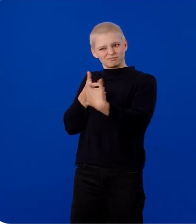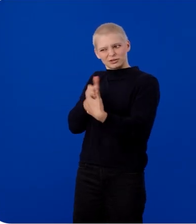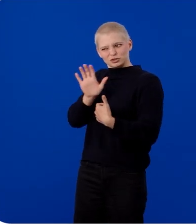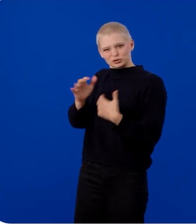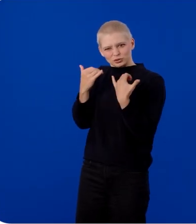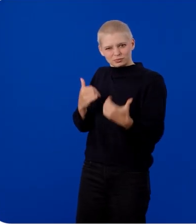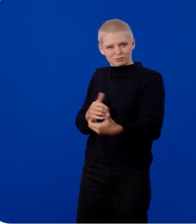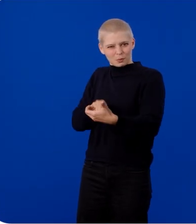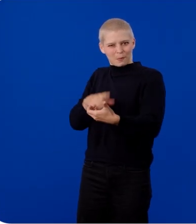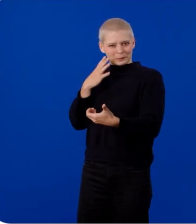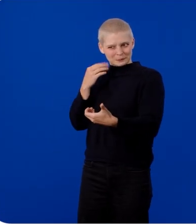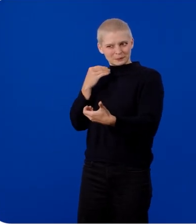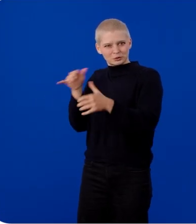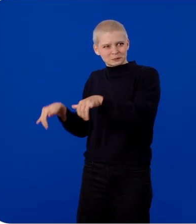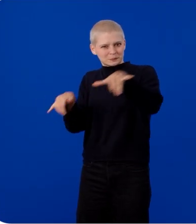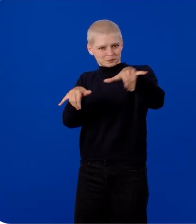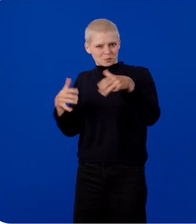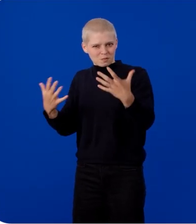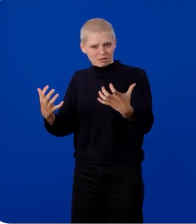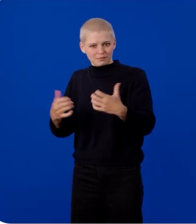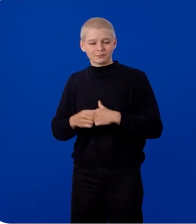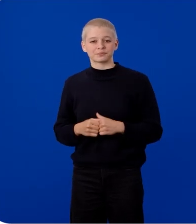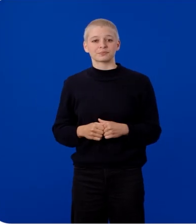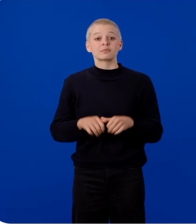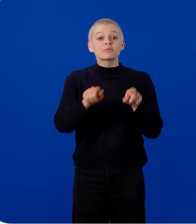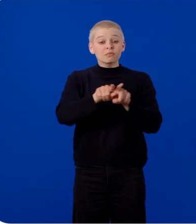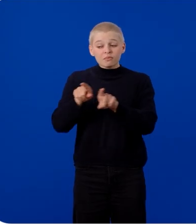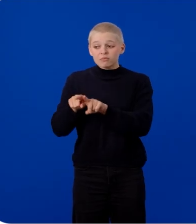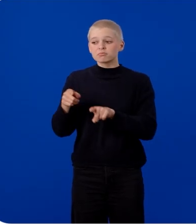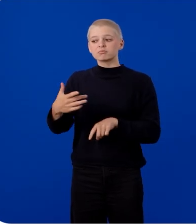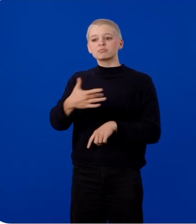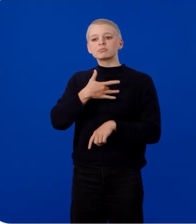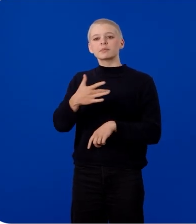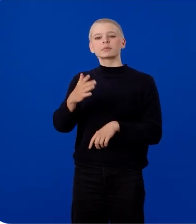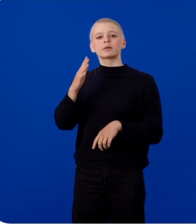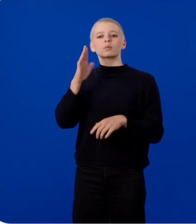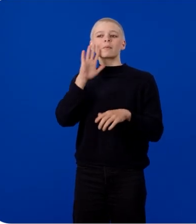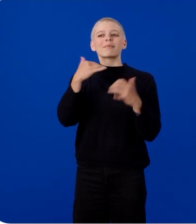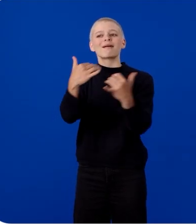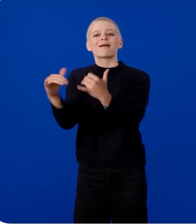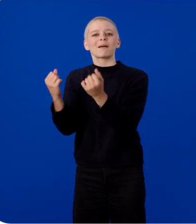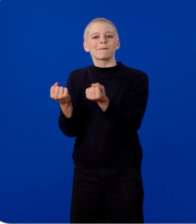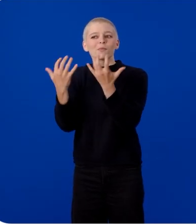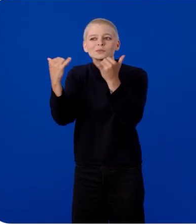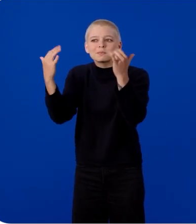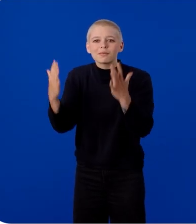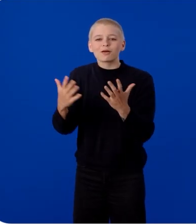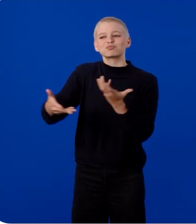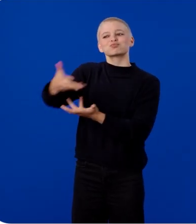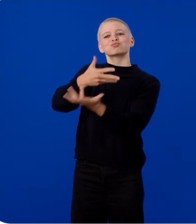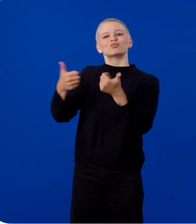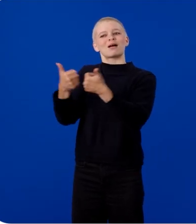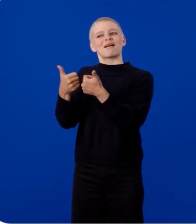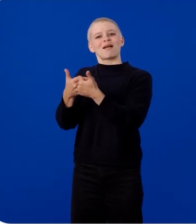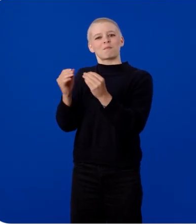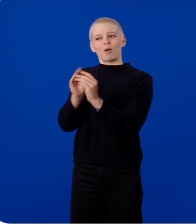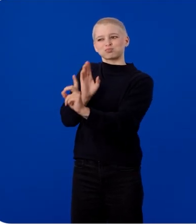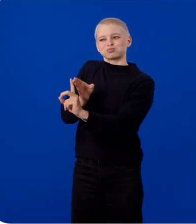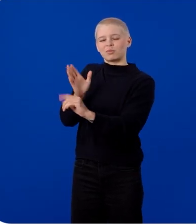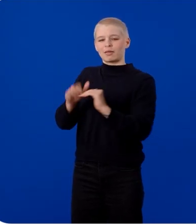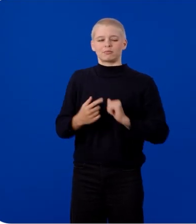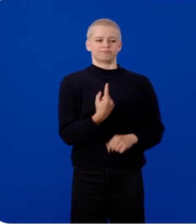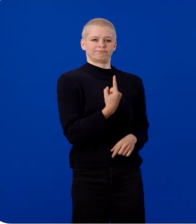mobile. They are also much more likely to spend their time in multiplayer, social games than in single-player